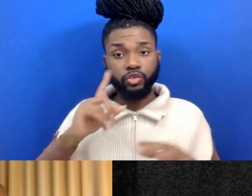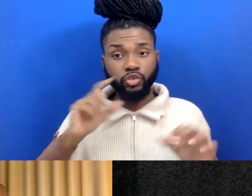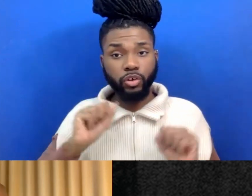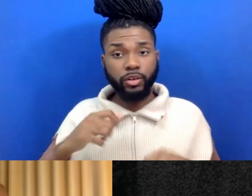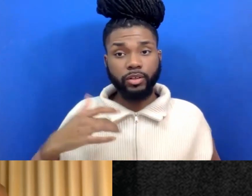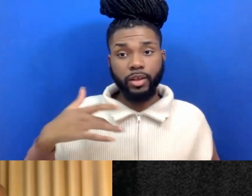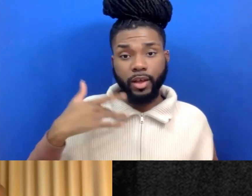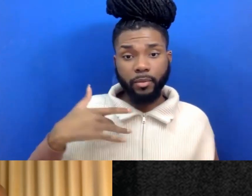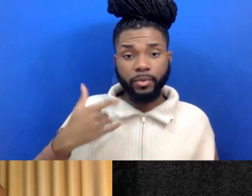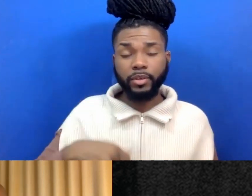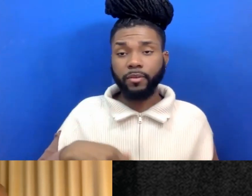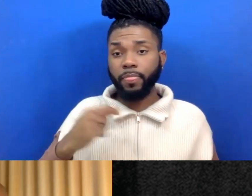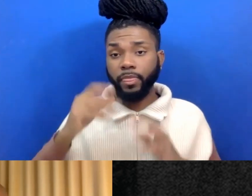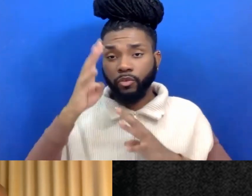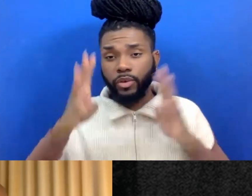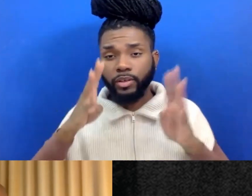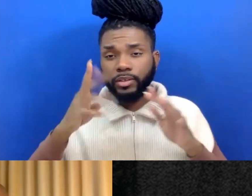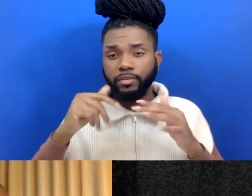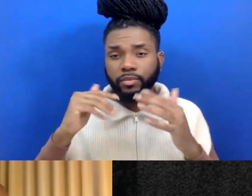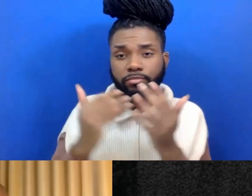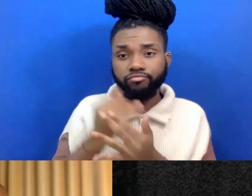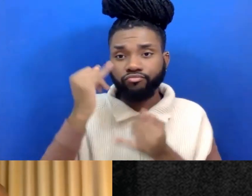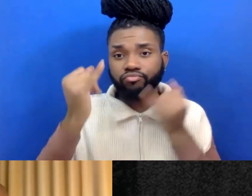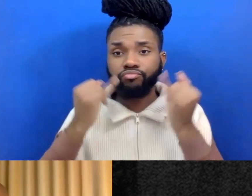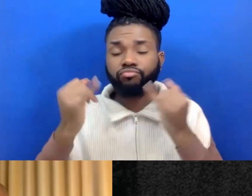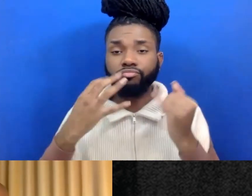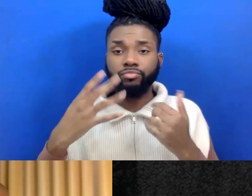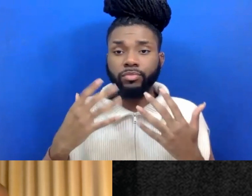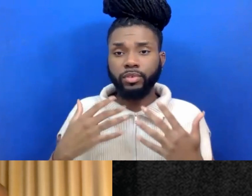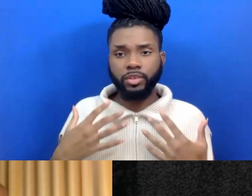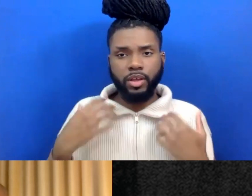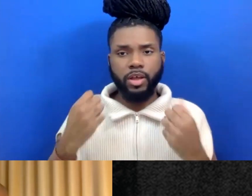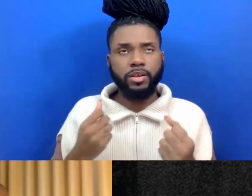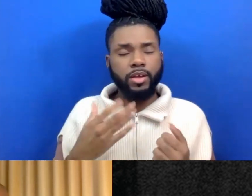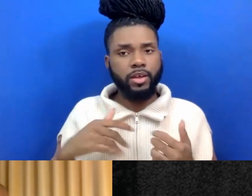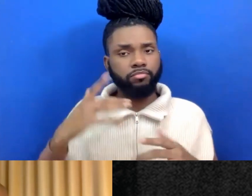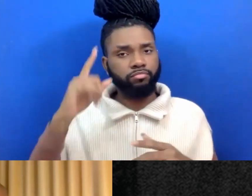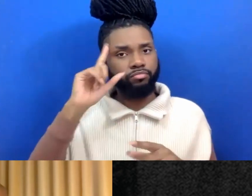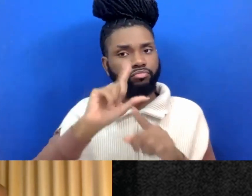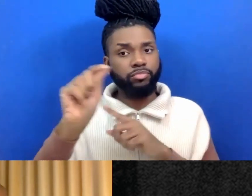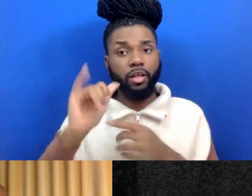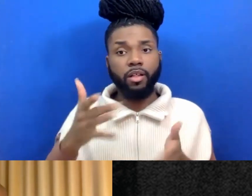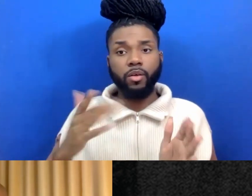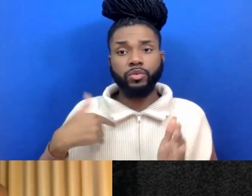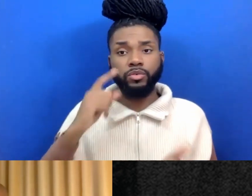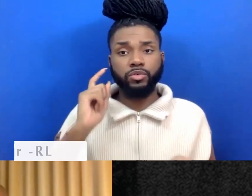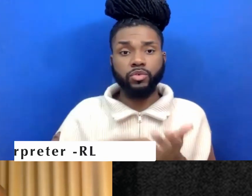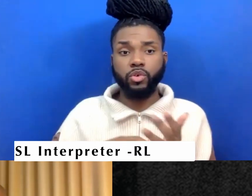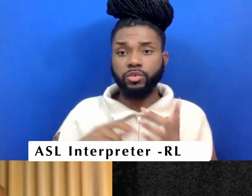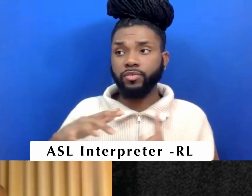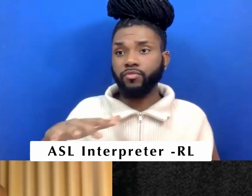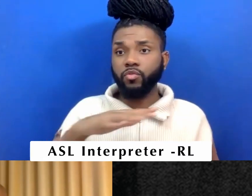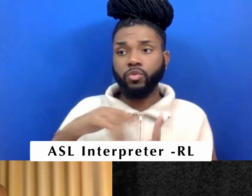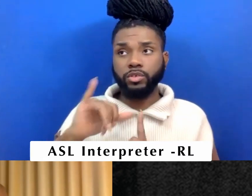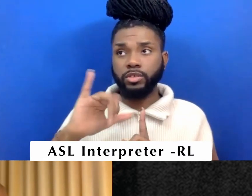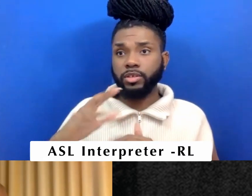the creativity, ingenuity, cunning, and courage that allow us to acknowledge the forces that would define us, and